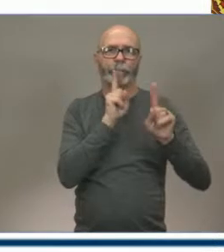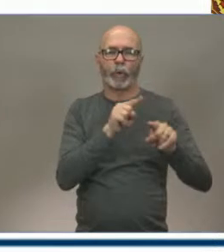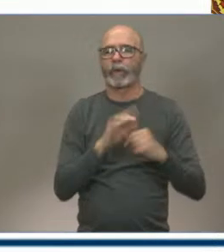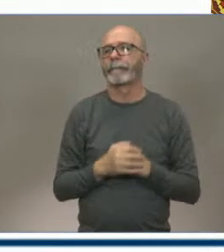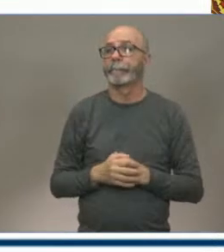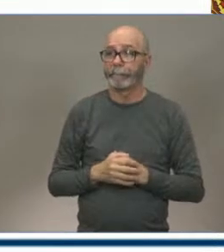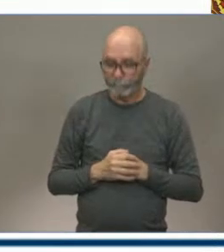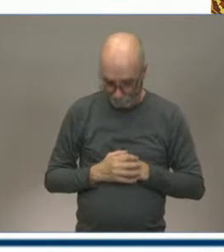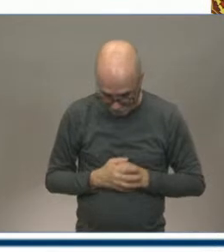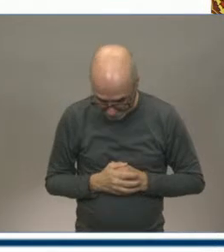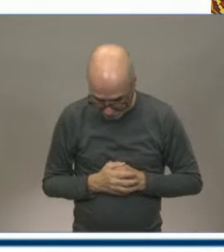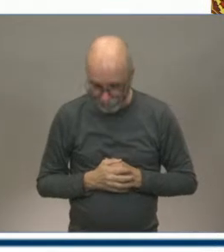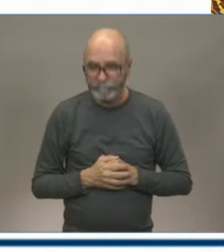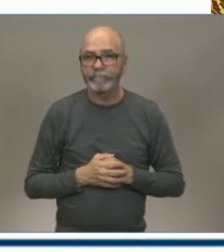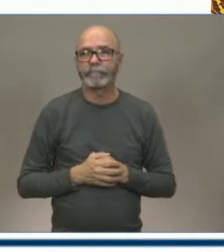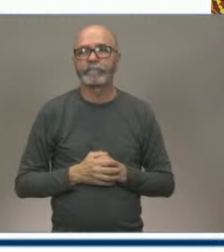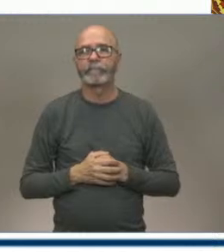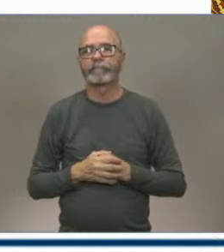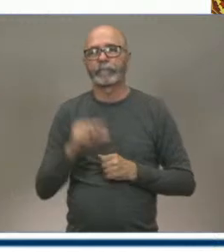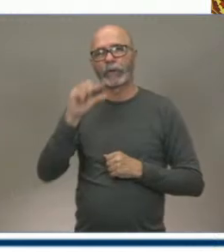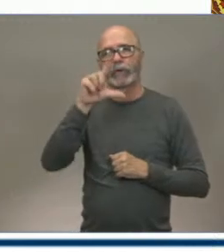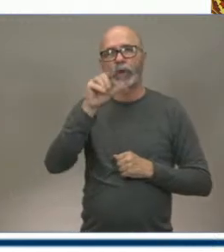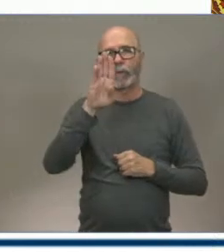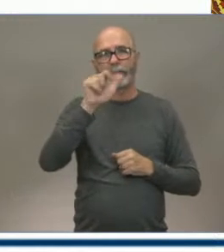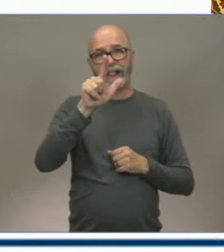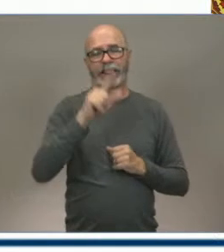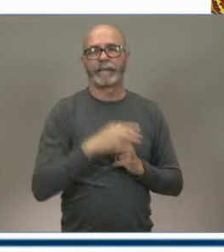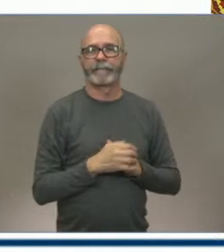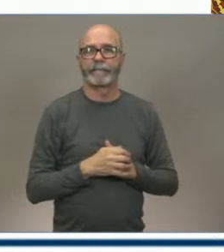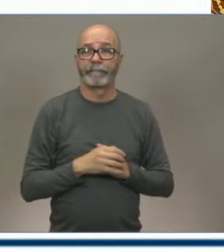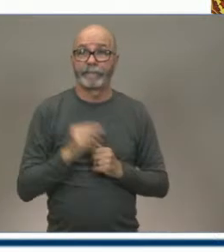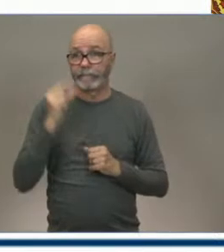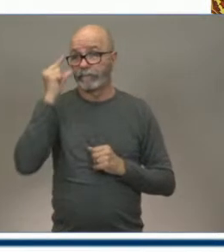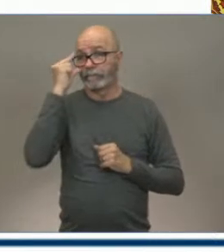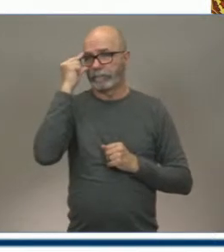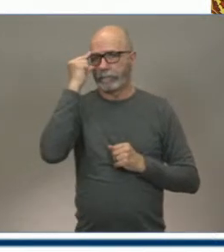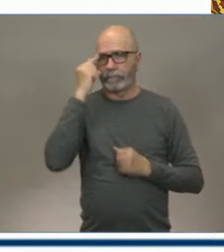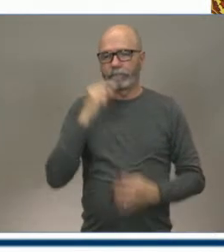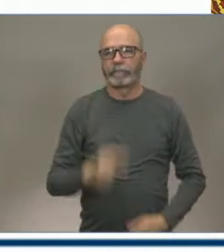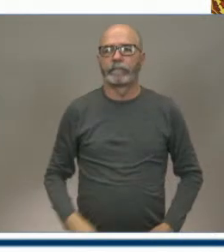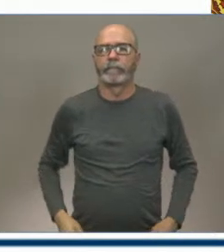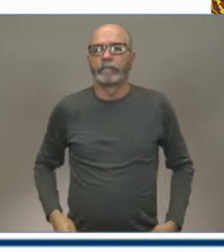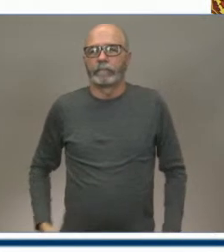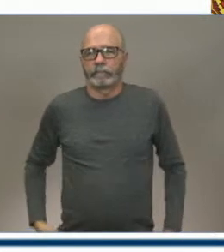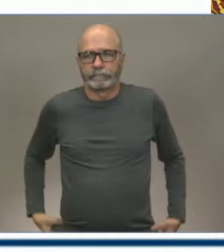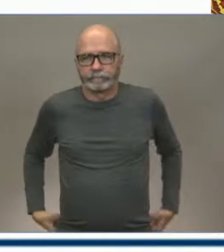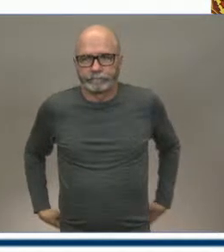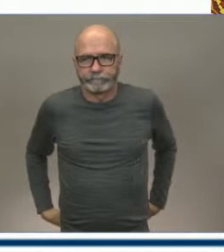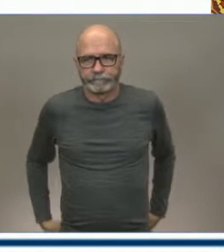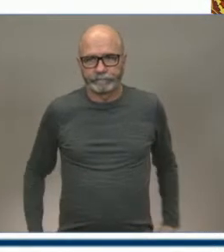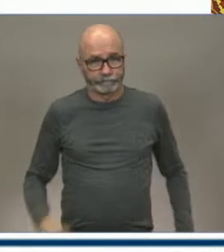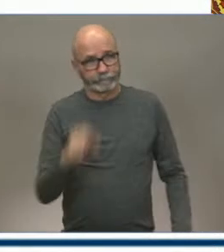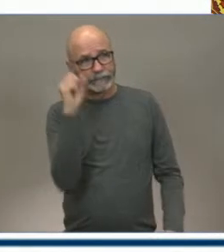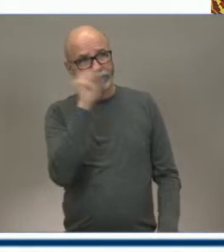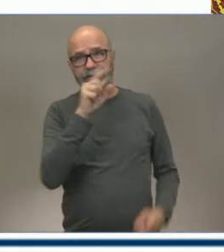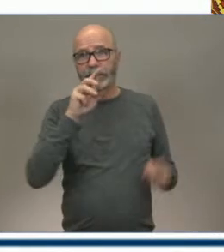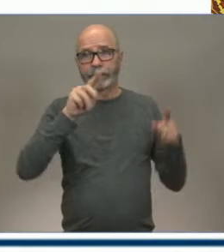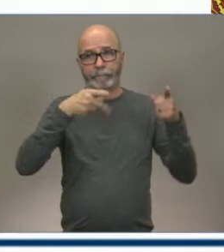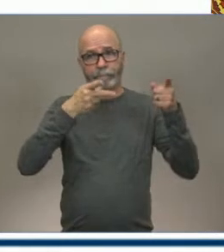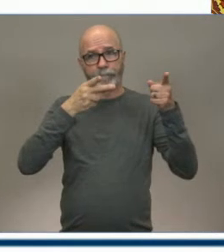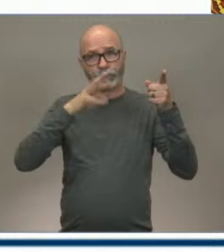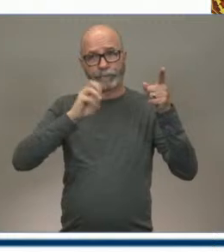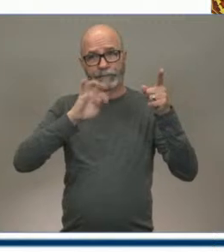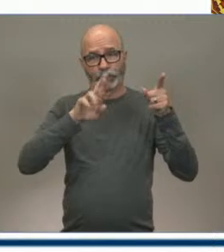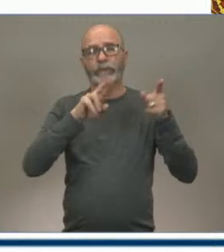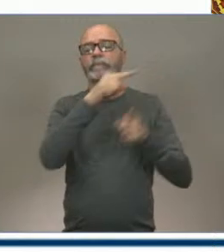with Graham Benjamin from Global. Go ahead, Graham. Hi, thank you. Just a question for the Premier on the new travel restrictions with New Brunswick. I'm just